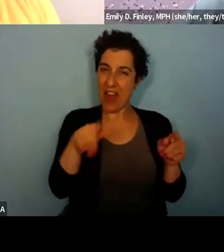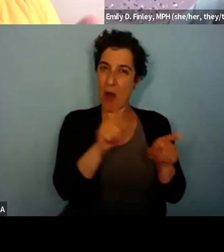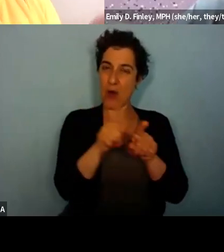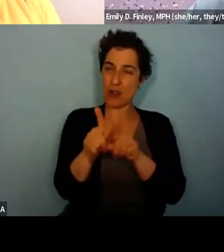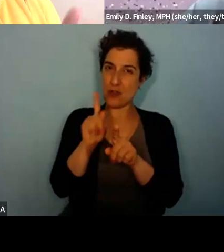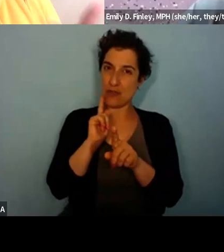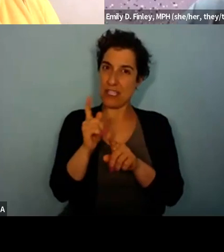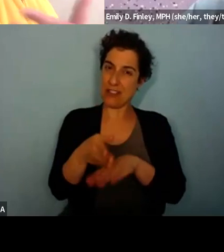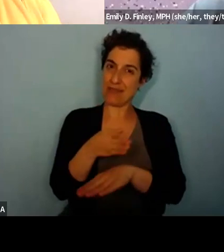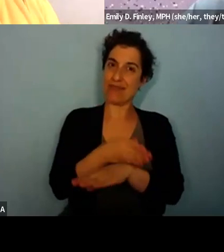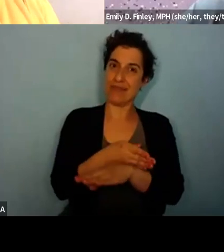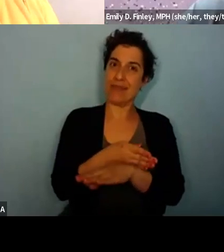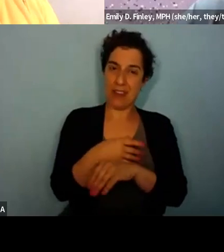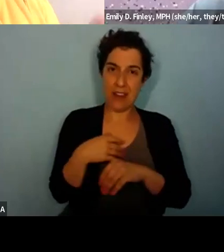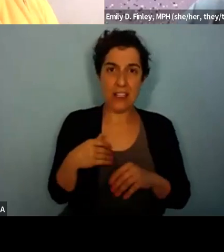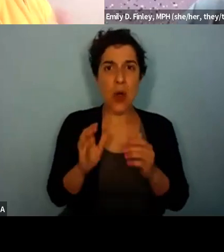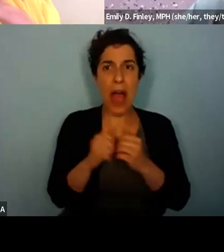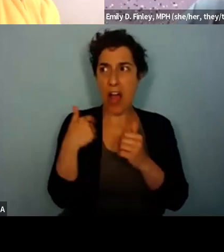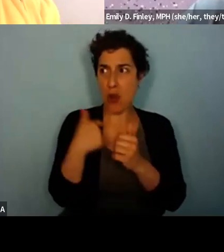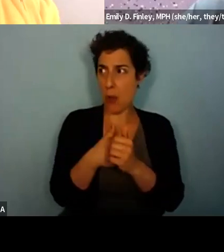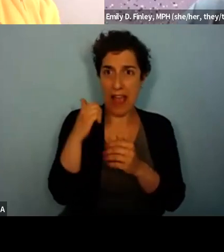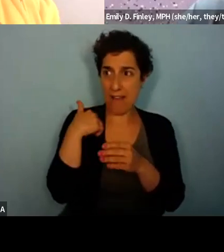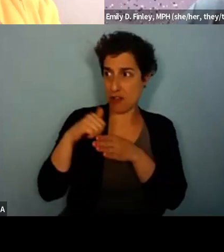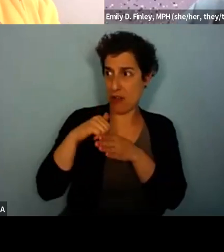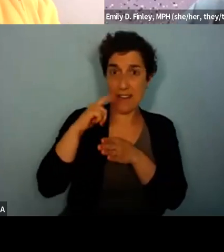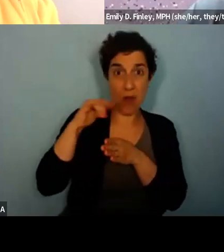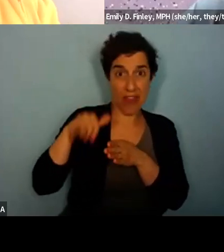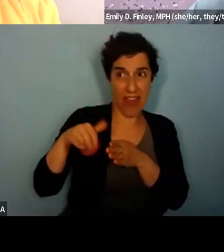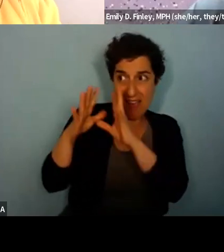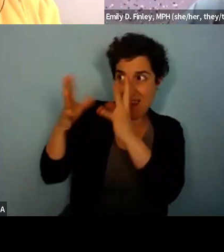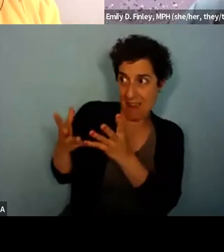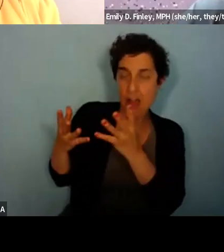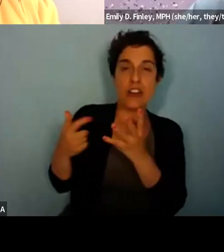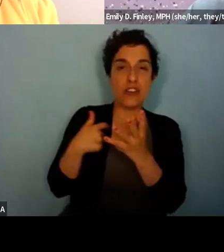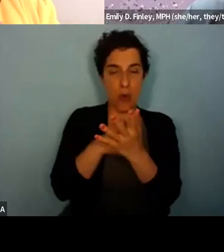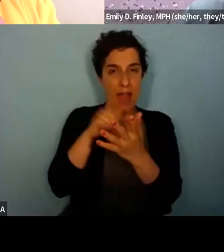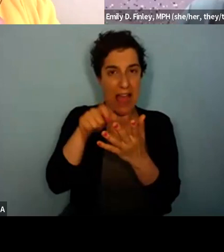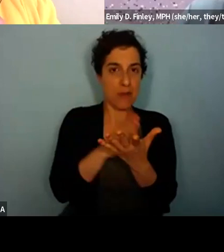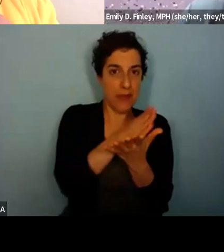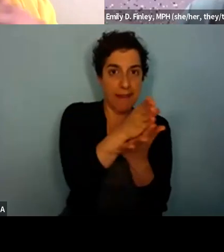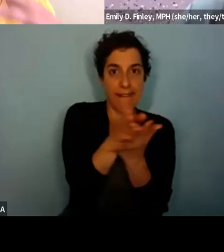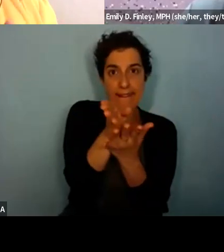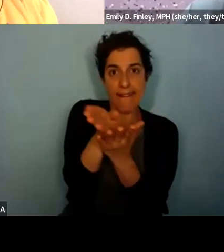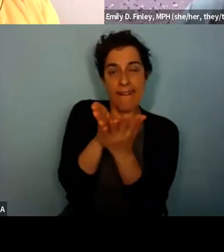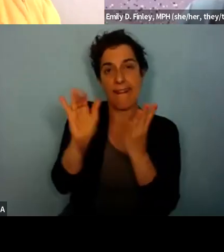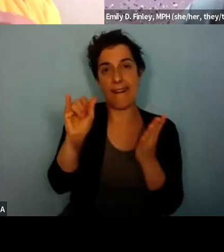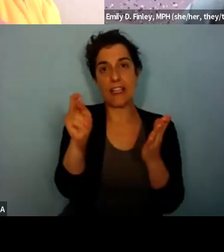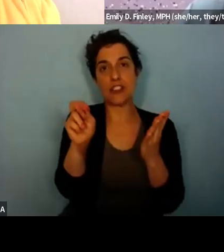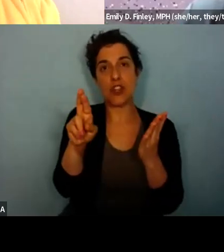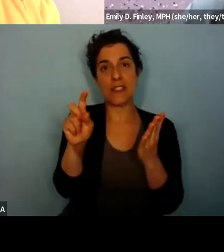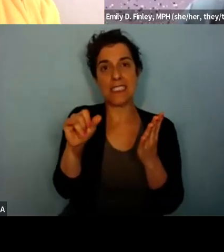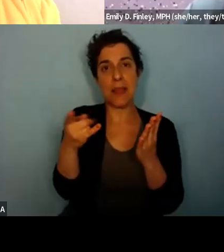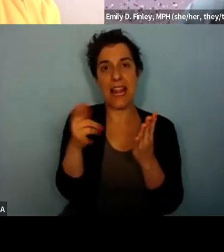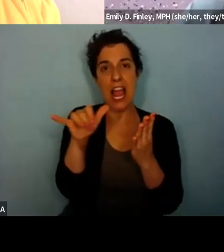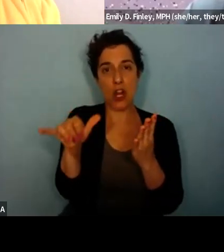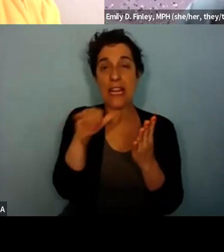difference. So somebody mentioned, how do we get trained on that? I think we need to be interdisciplinary, not just scientists, but we